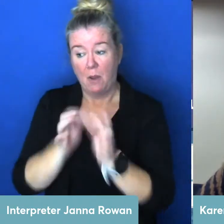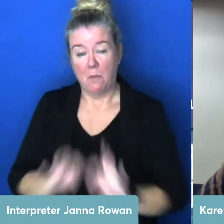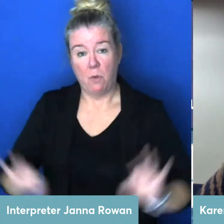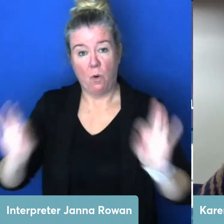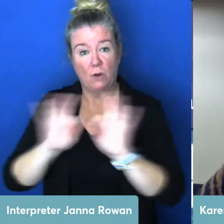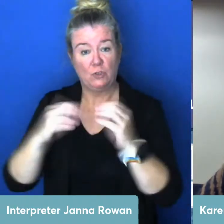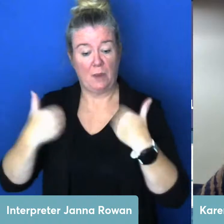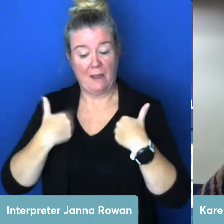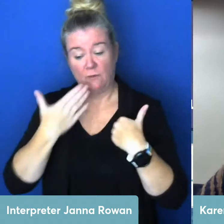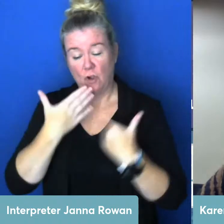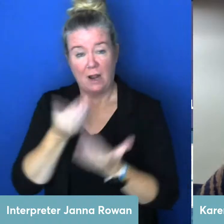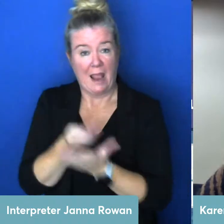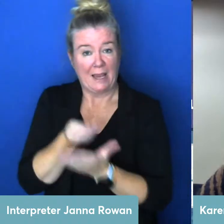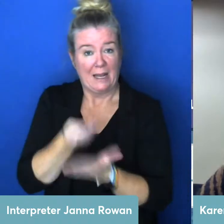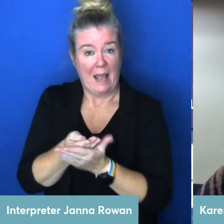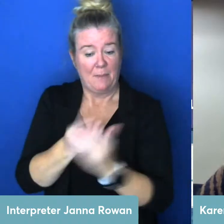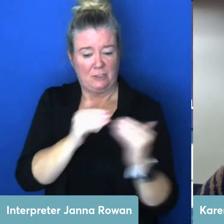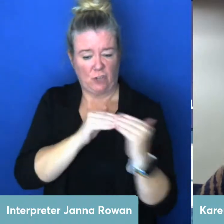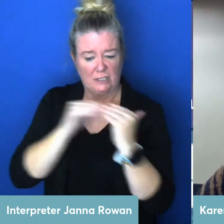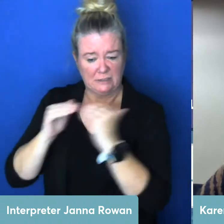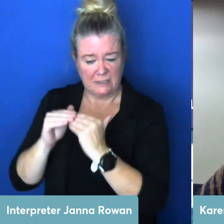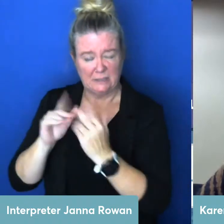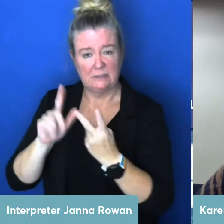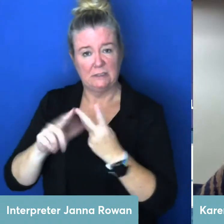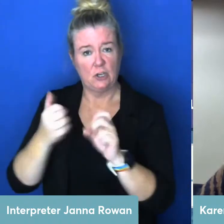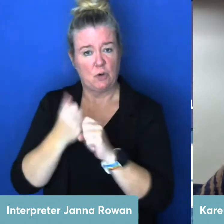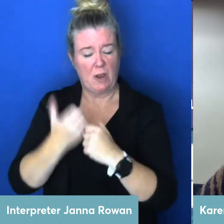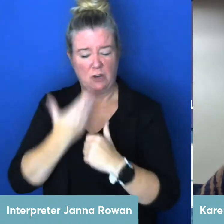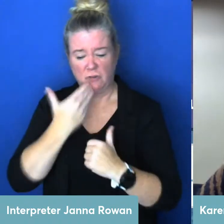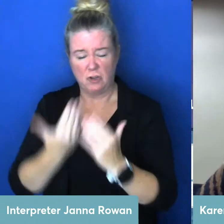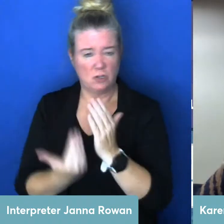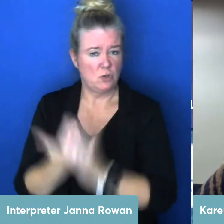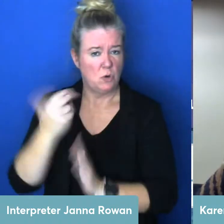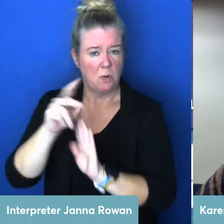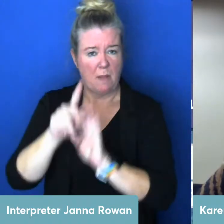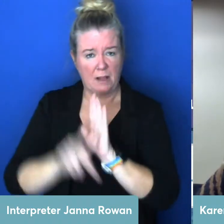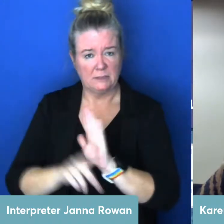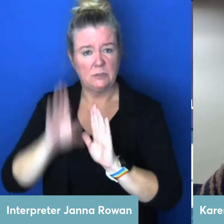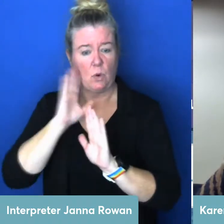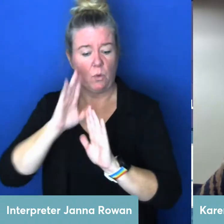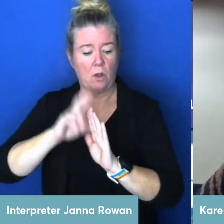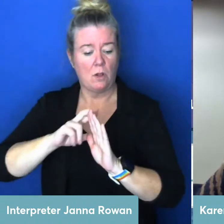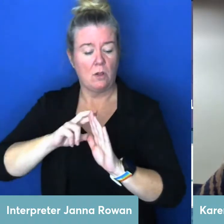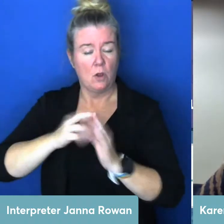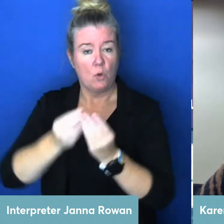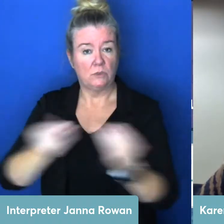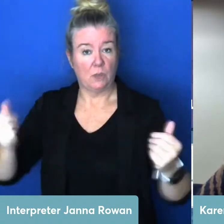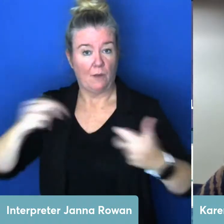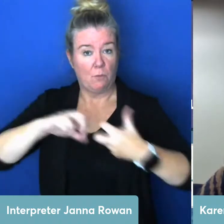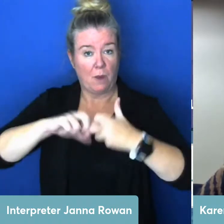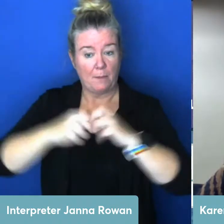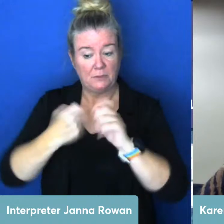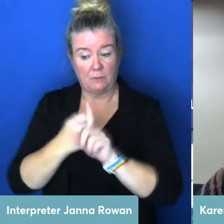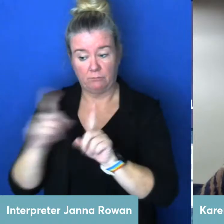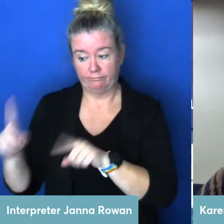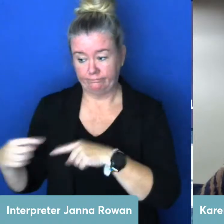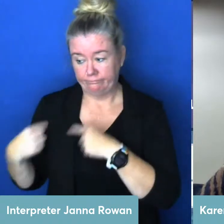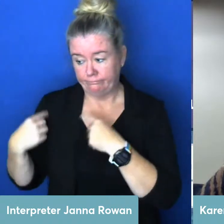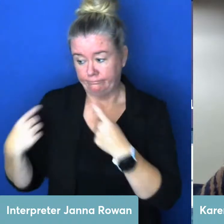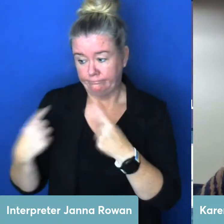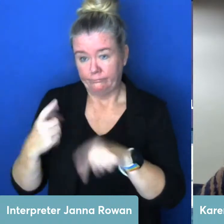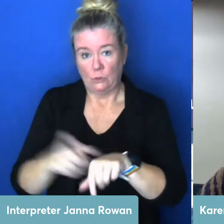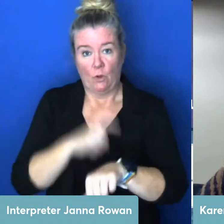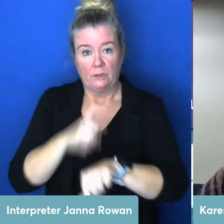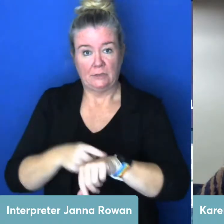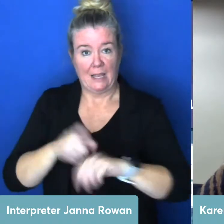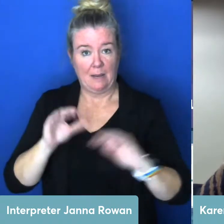securing economic justice and creating bold new policies that resolve problems that have been around far longer than